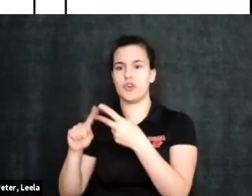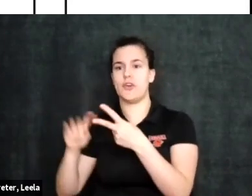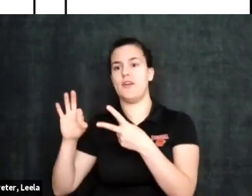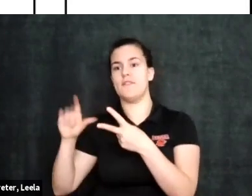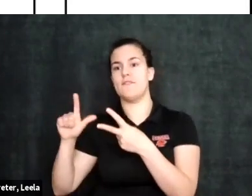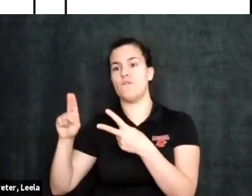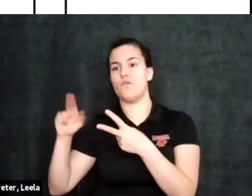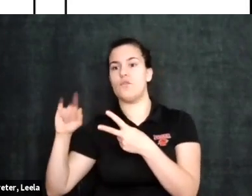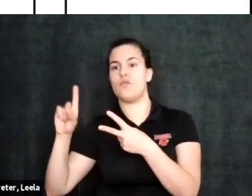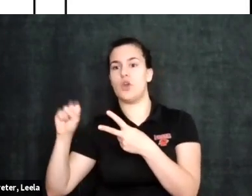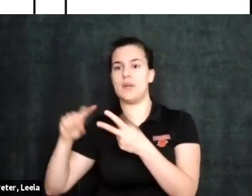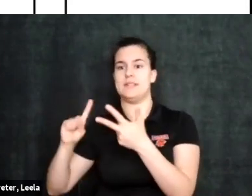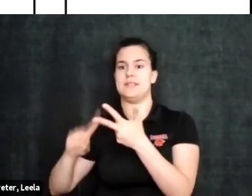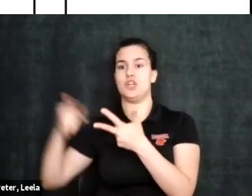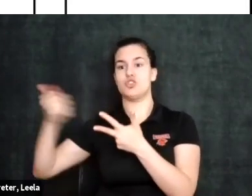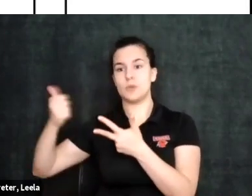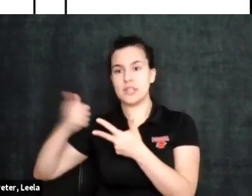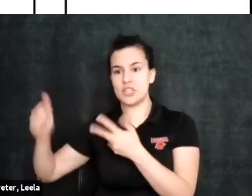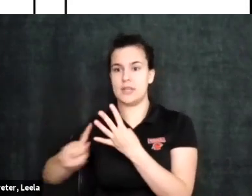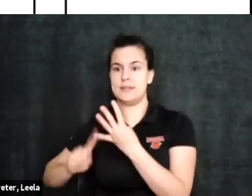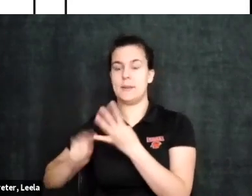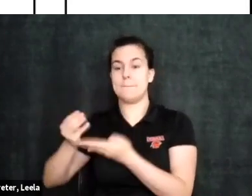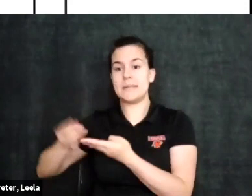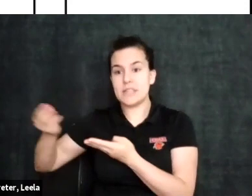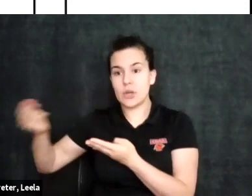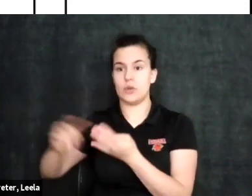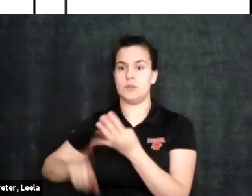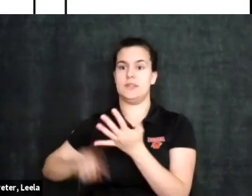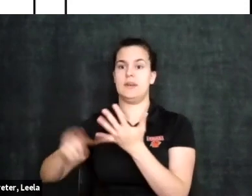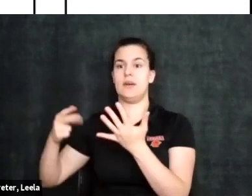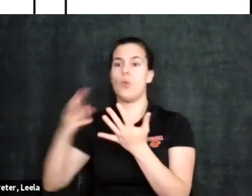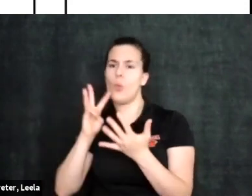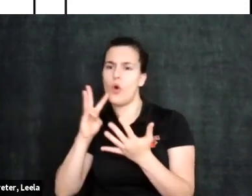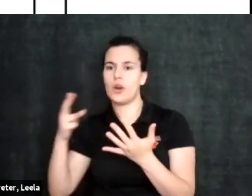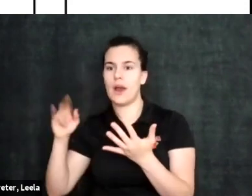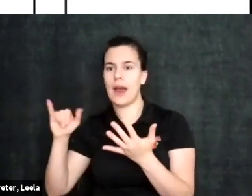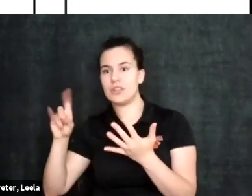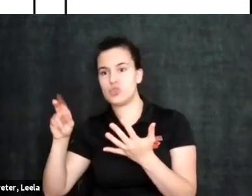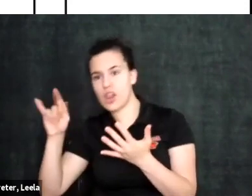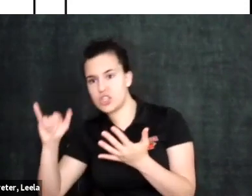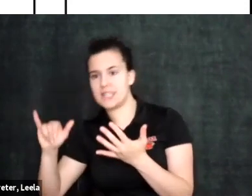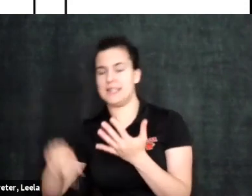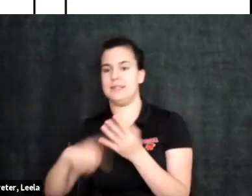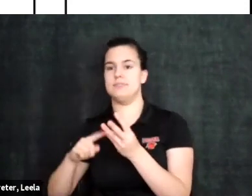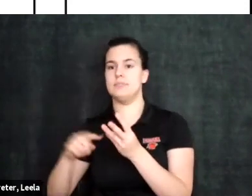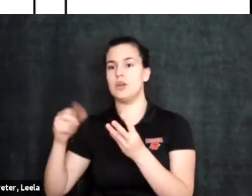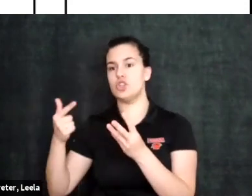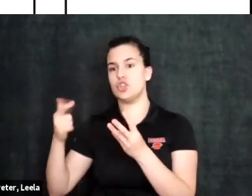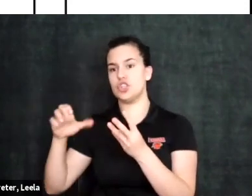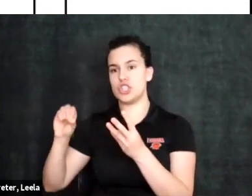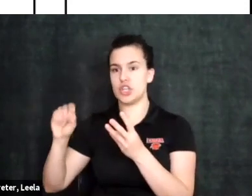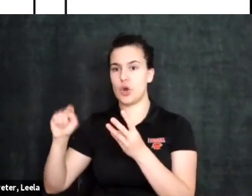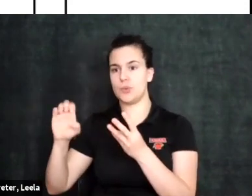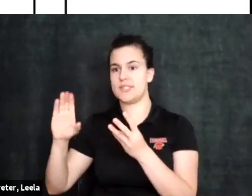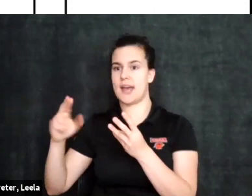transportation, materials, hydrology, water and wastewater treatment, geotechnical, to give you the background in order to get into